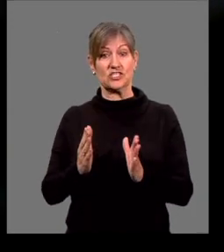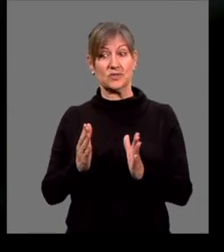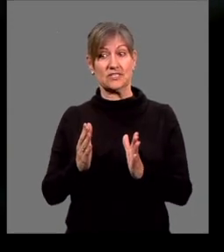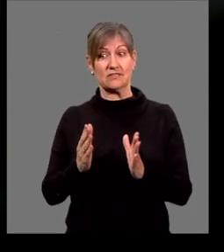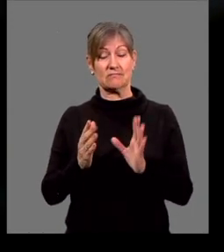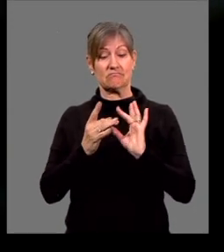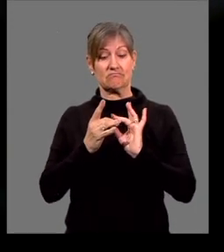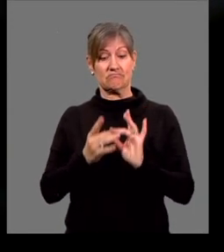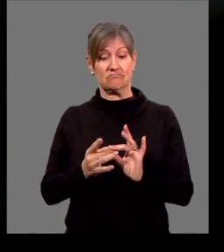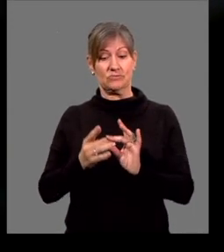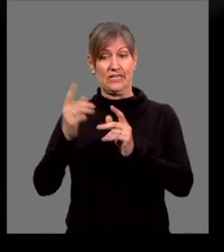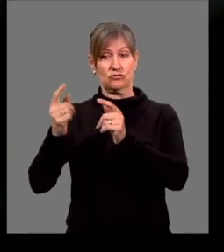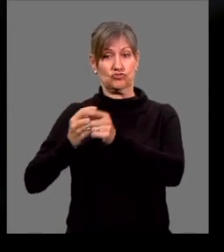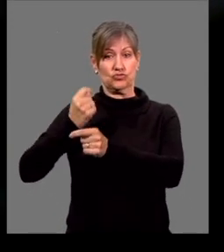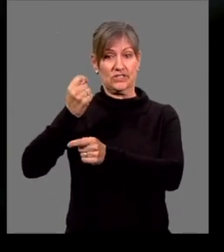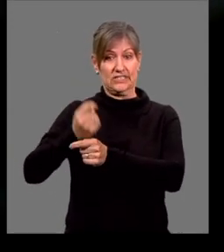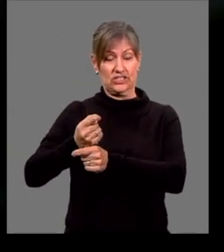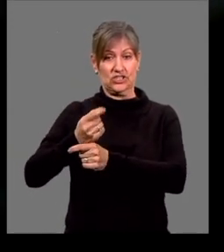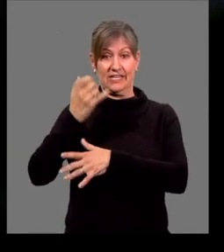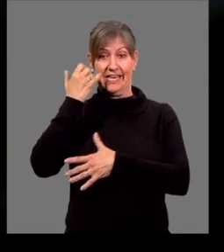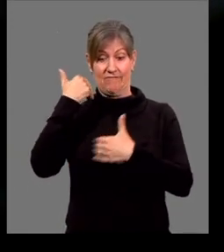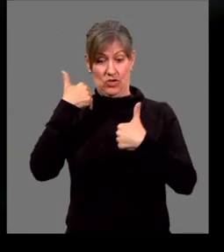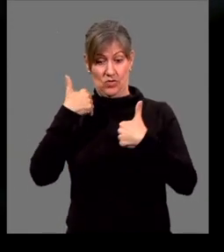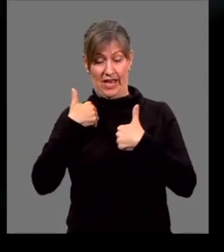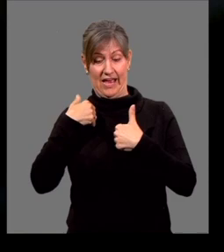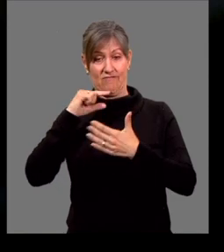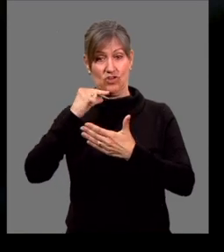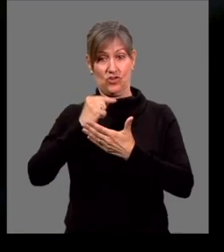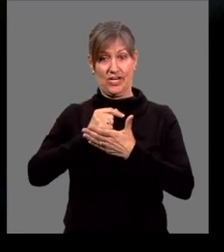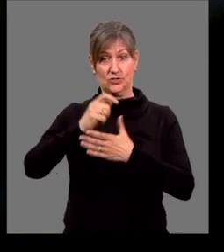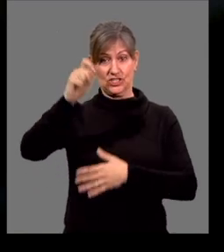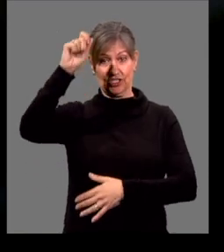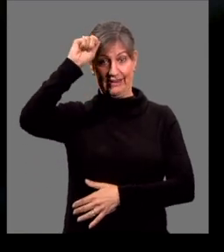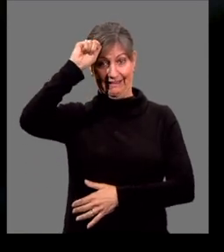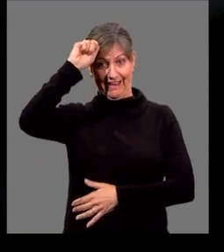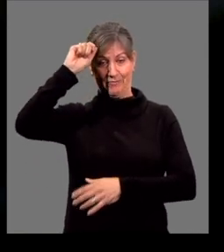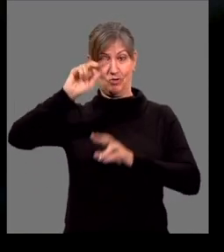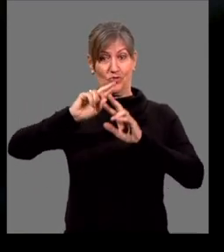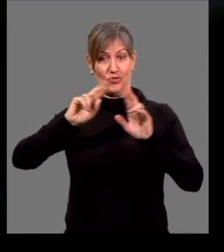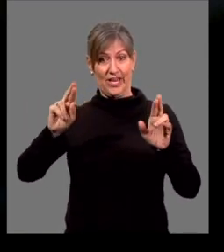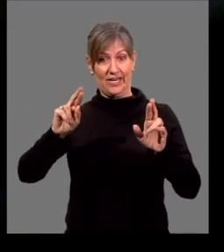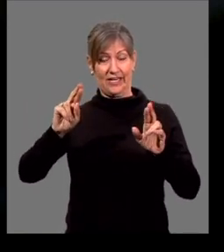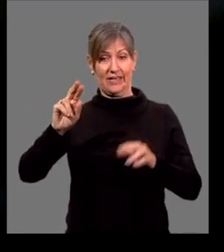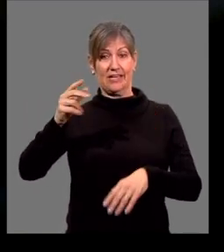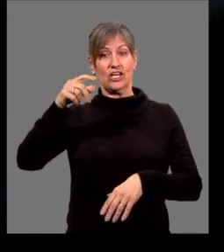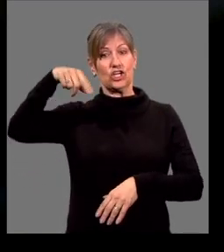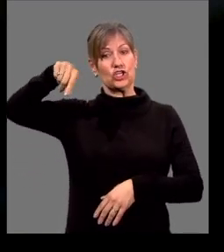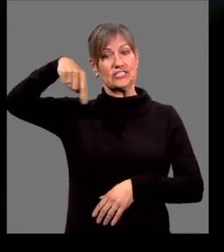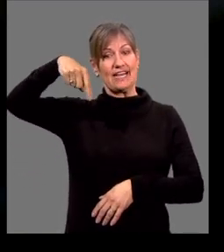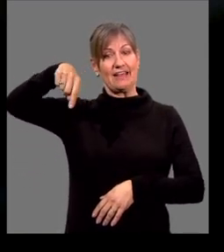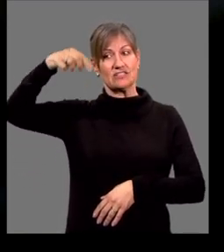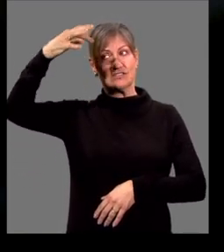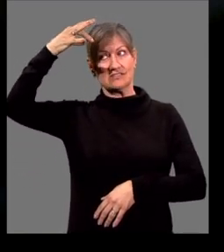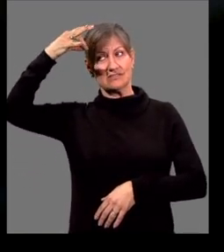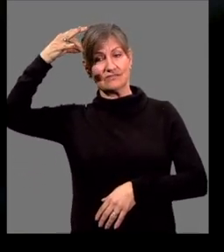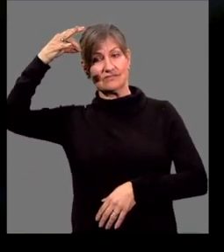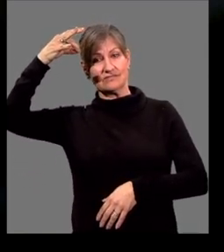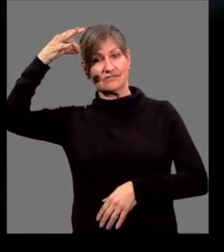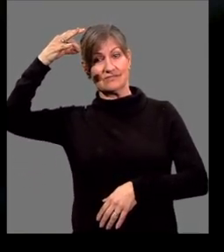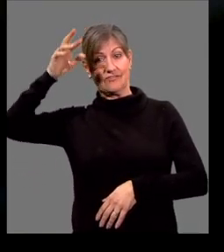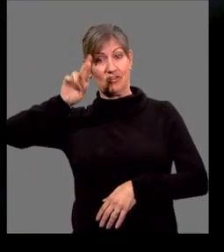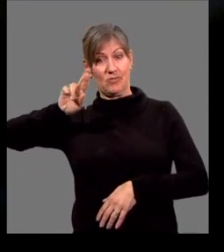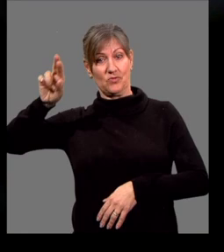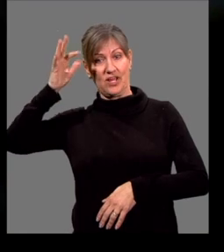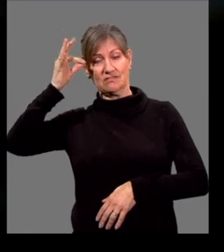Graduates, in accordance with tradition, if you have your graduation cap ready, please move your tassels from the